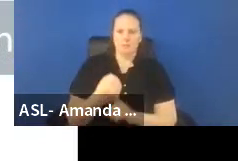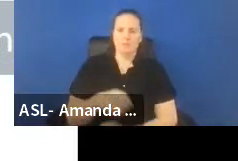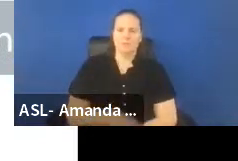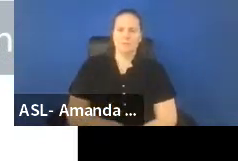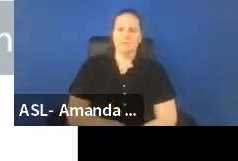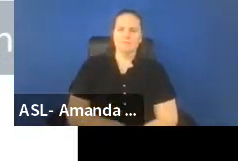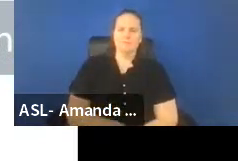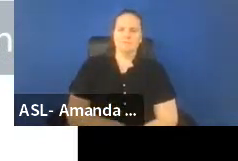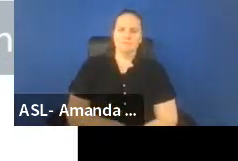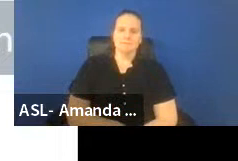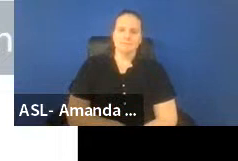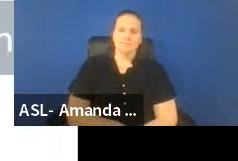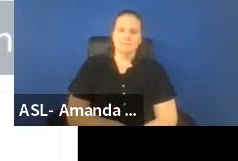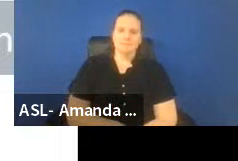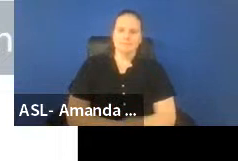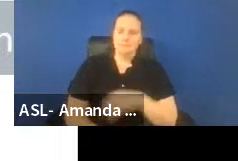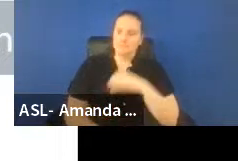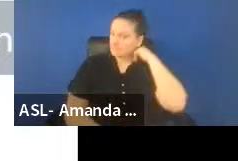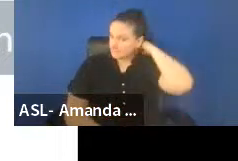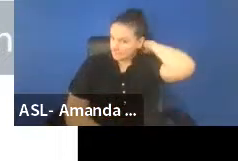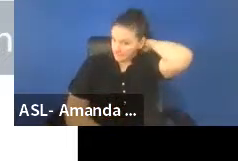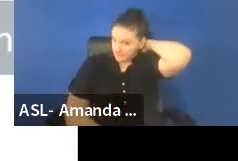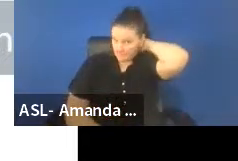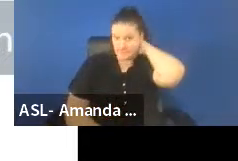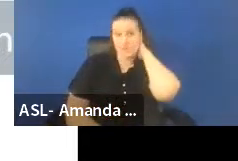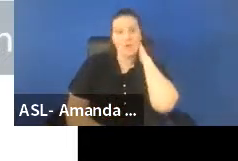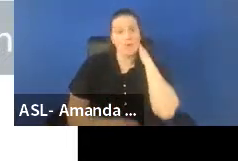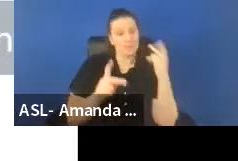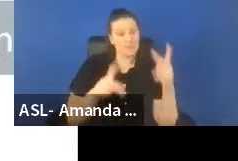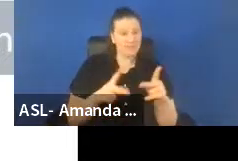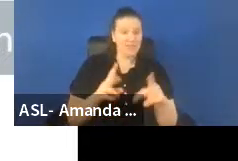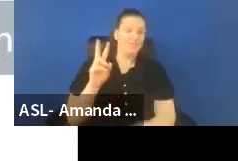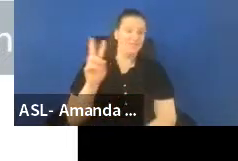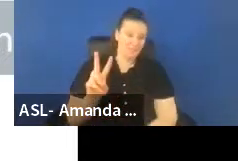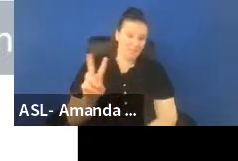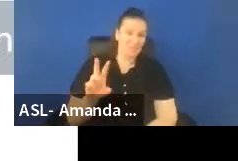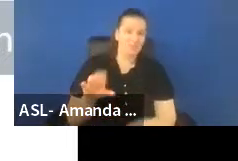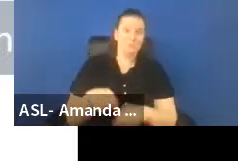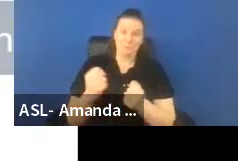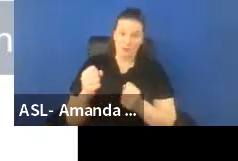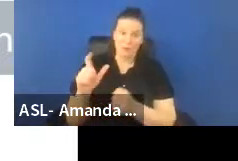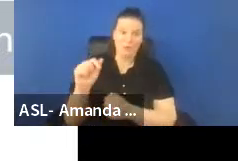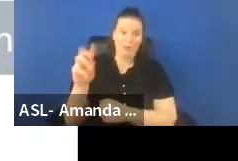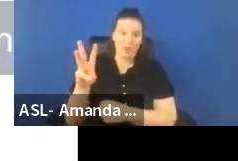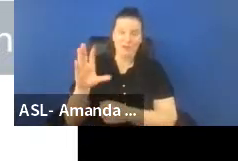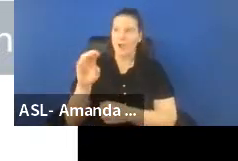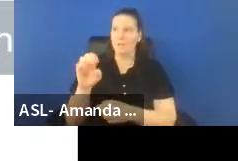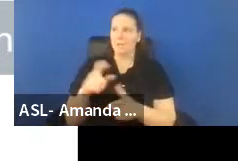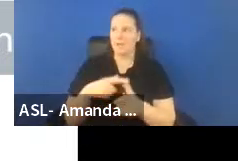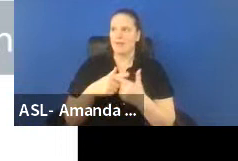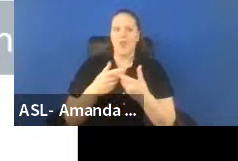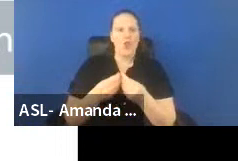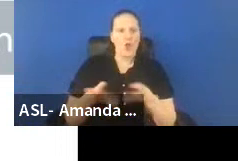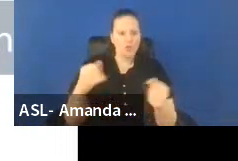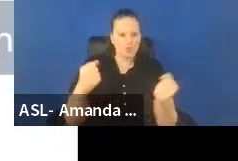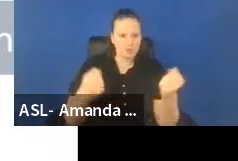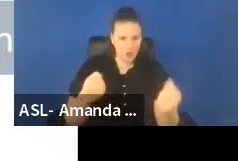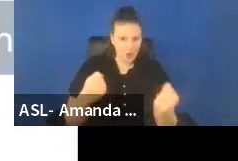where a person was the victim of a crime, but then they lost their vehicle